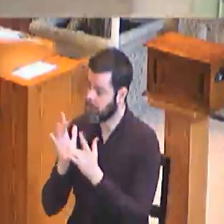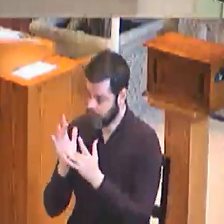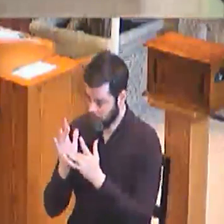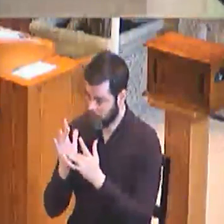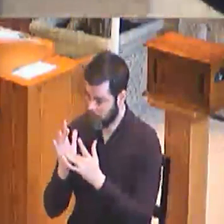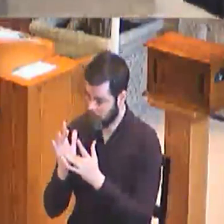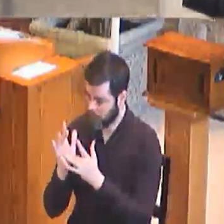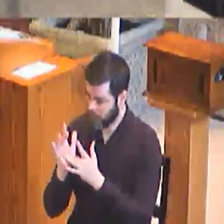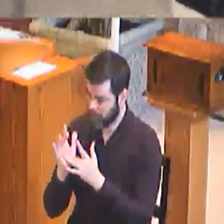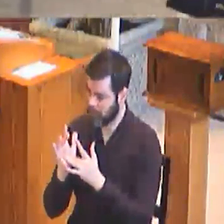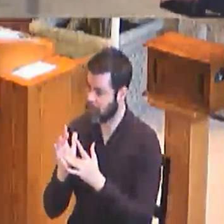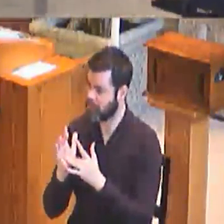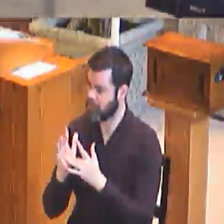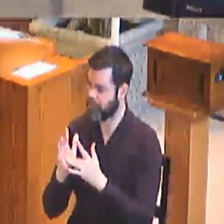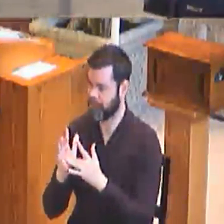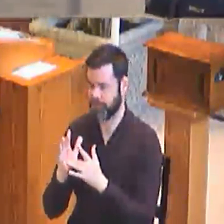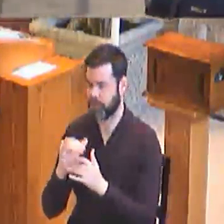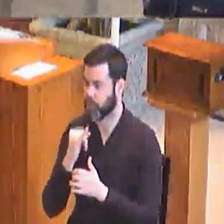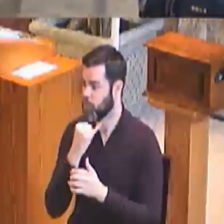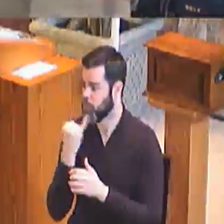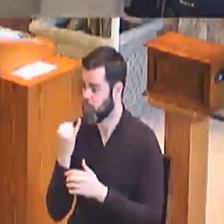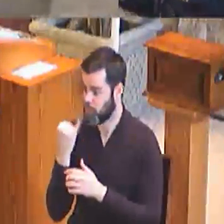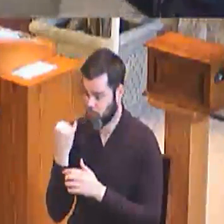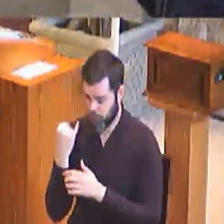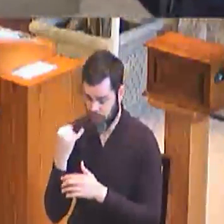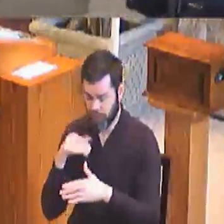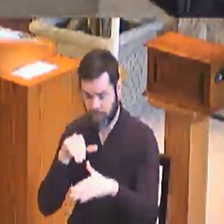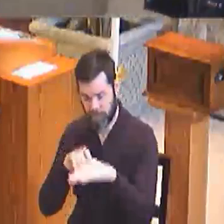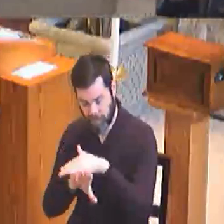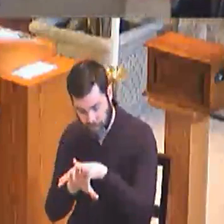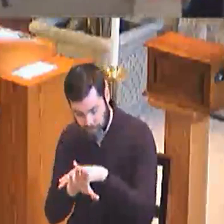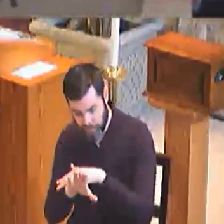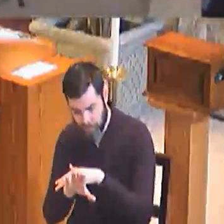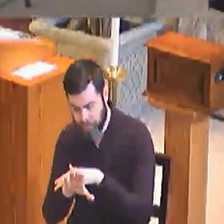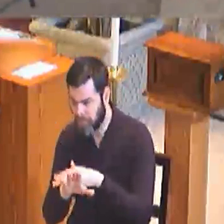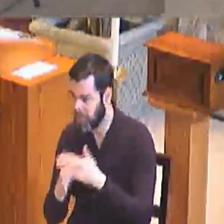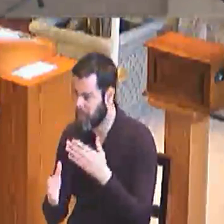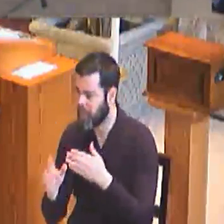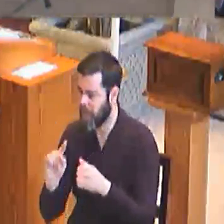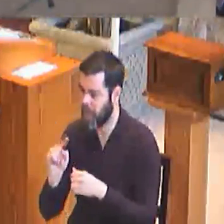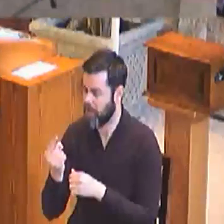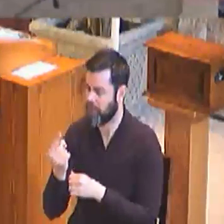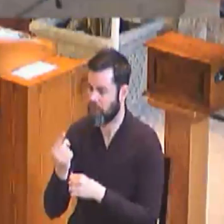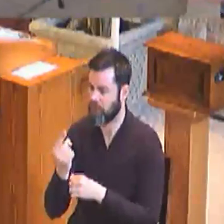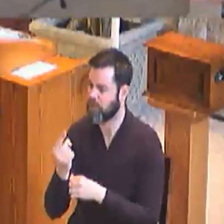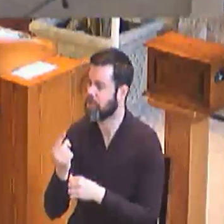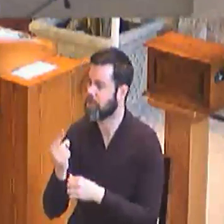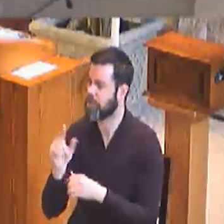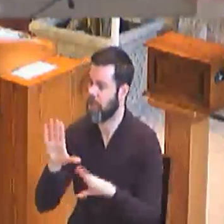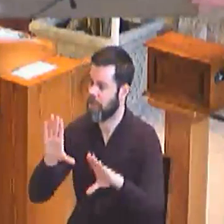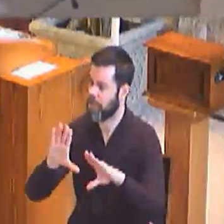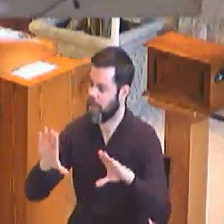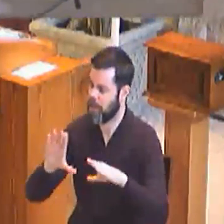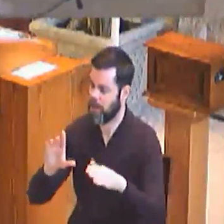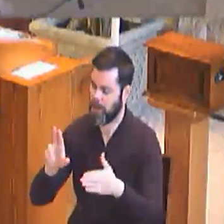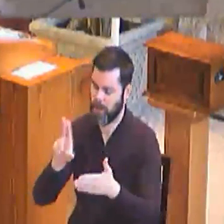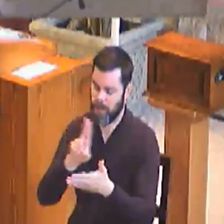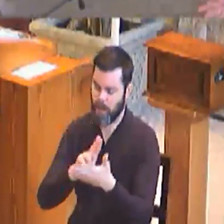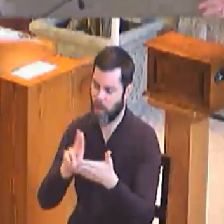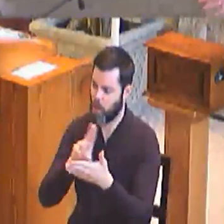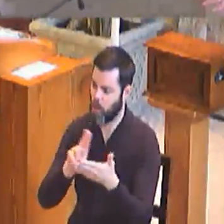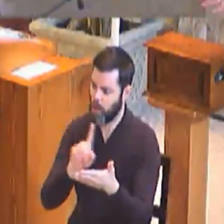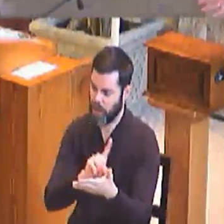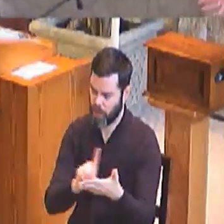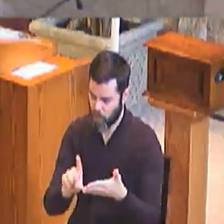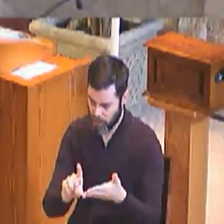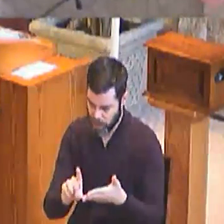into Jerusalem that day, and perhaps that first Sunday, that Holy Week, perhaps he might have